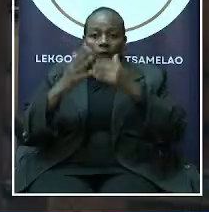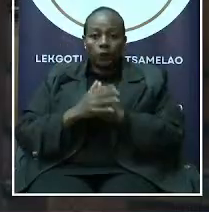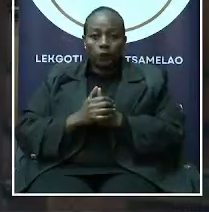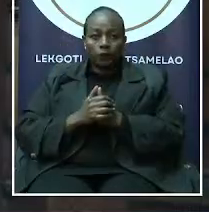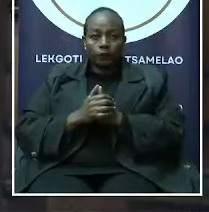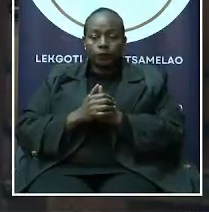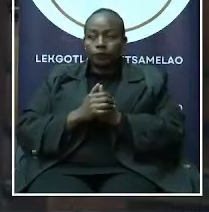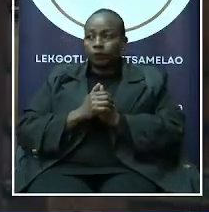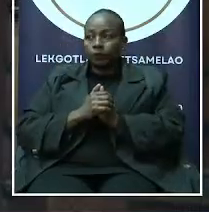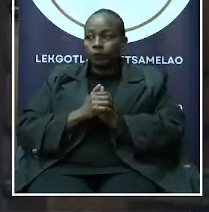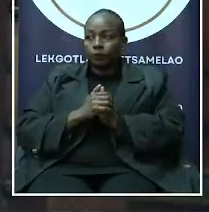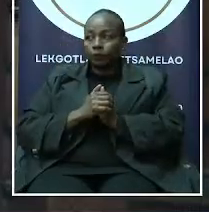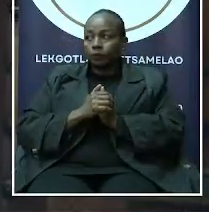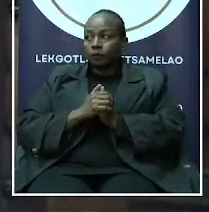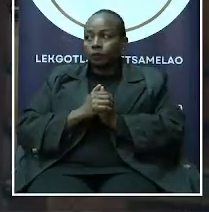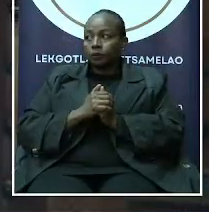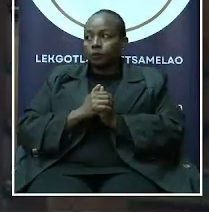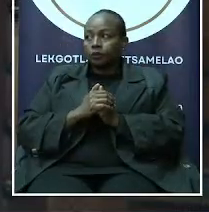Well,